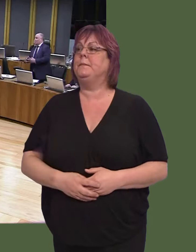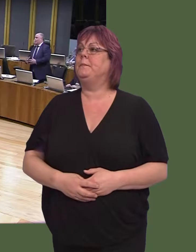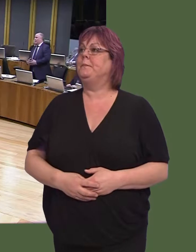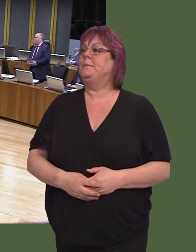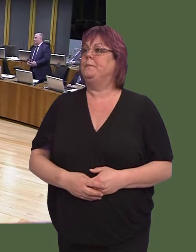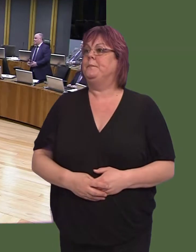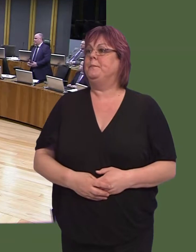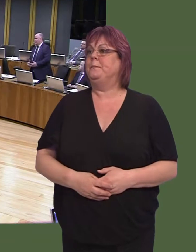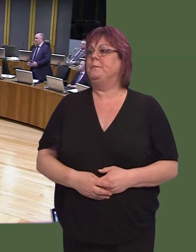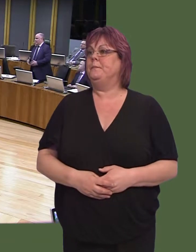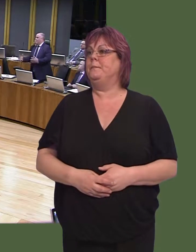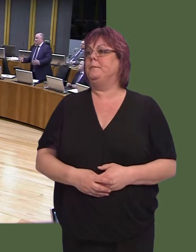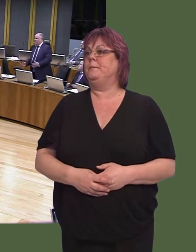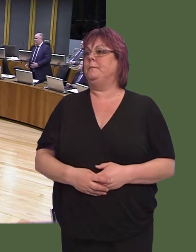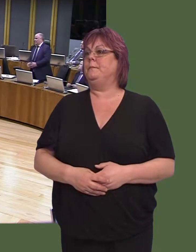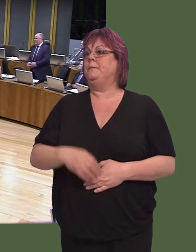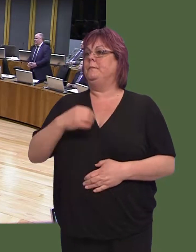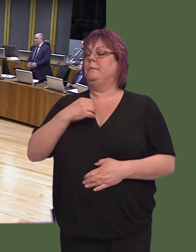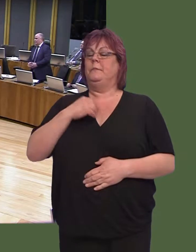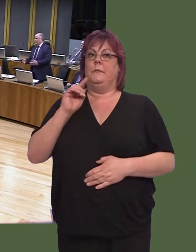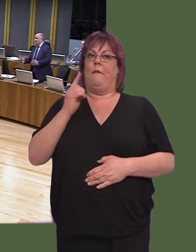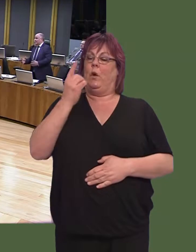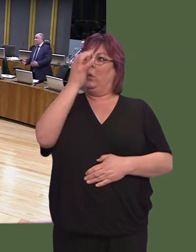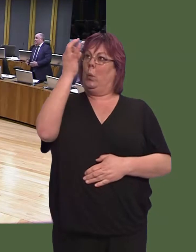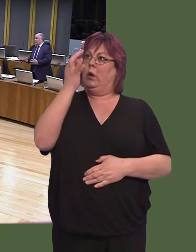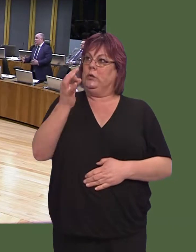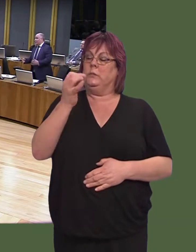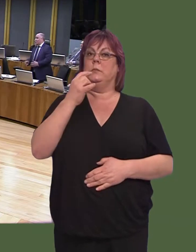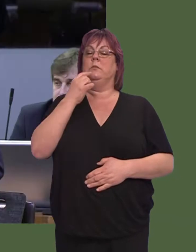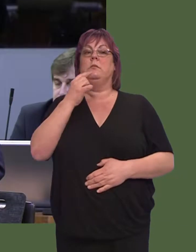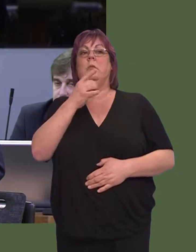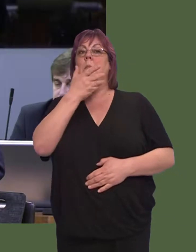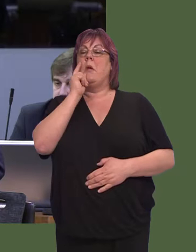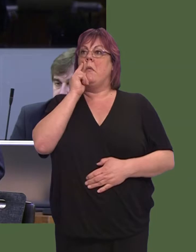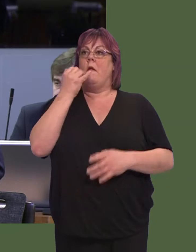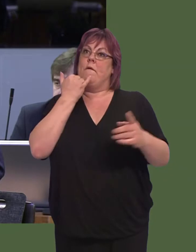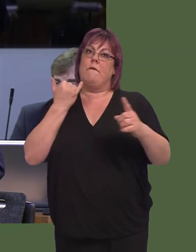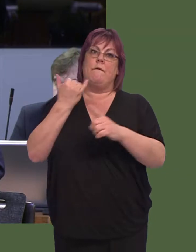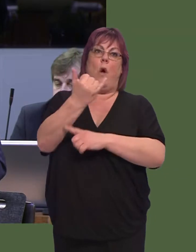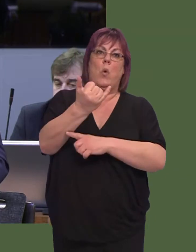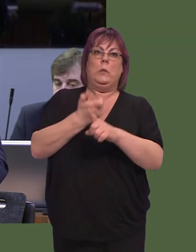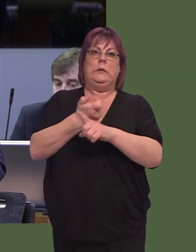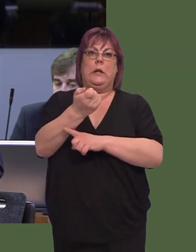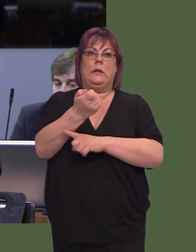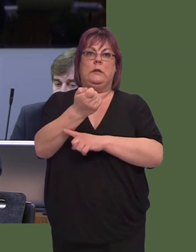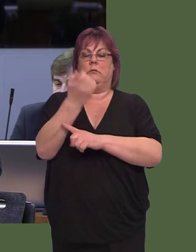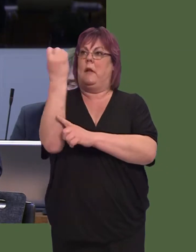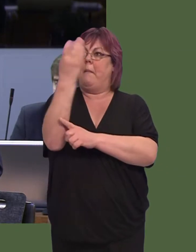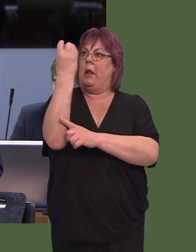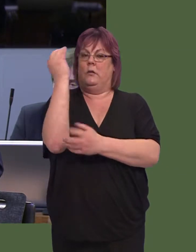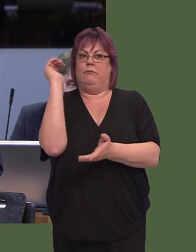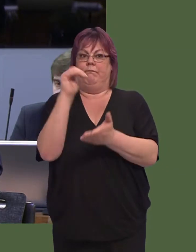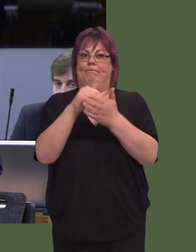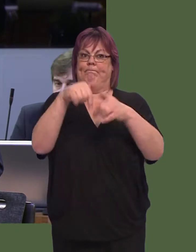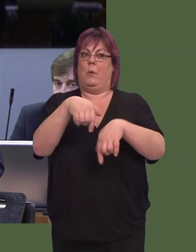My first question highlighted the dilemma, the crisis that some people do face when they ring for an ambulance here in Wales. And that